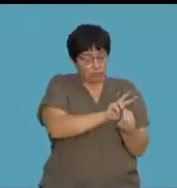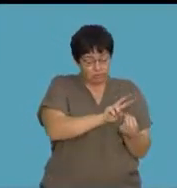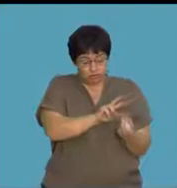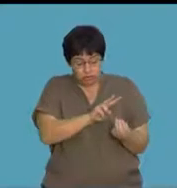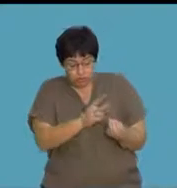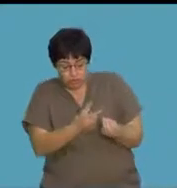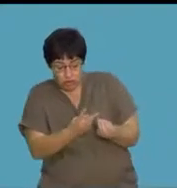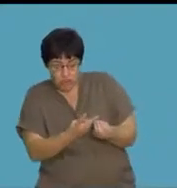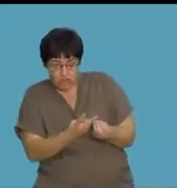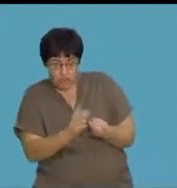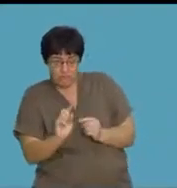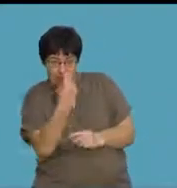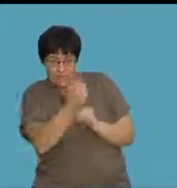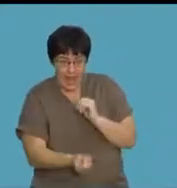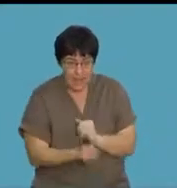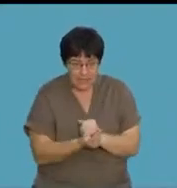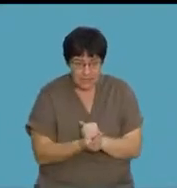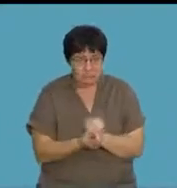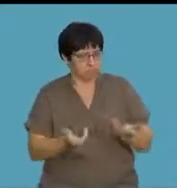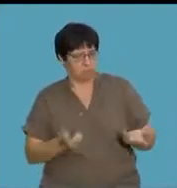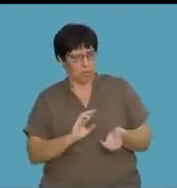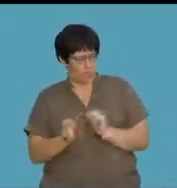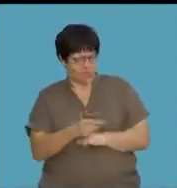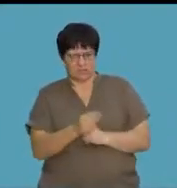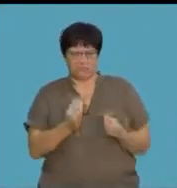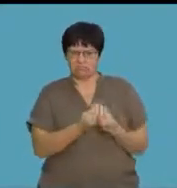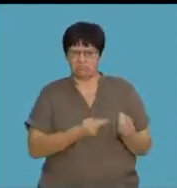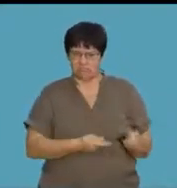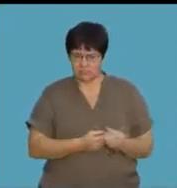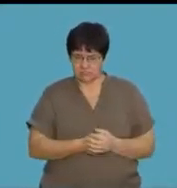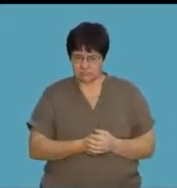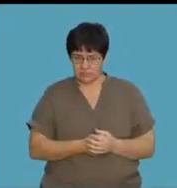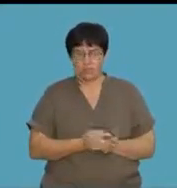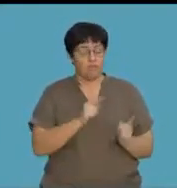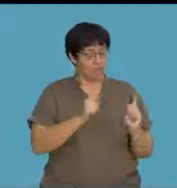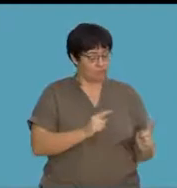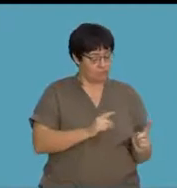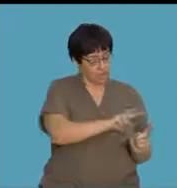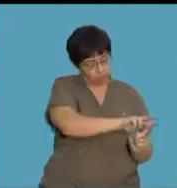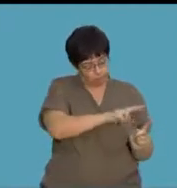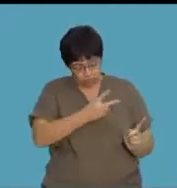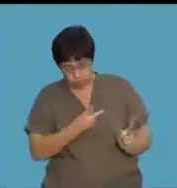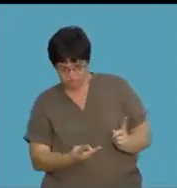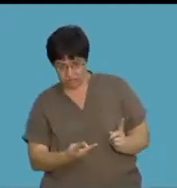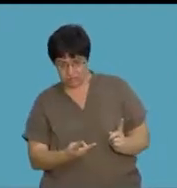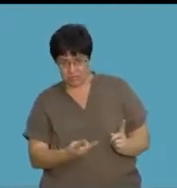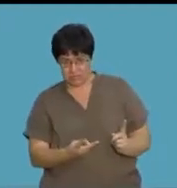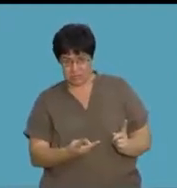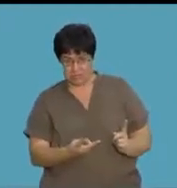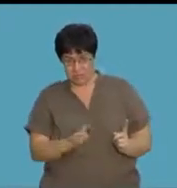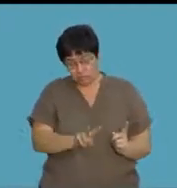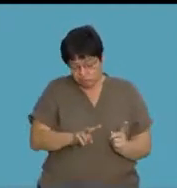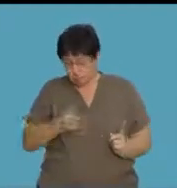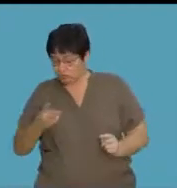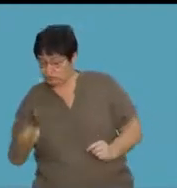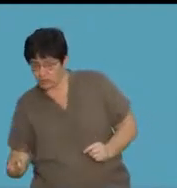our emphasis in this case is exactly on the change of phase from one to the other amongst the three phases